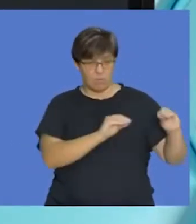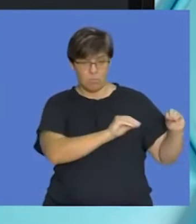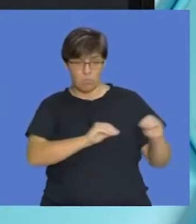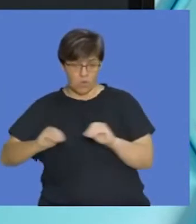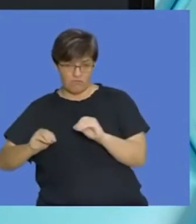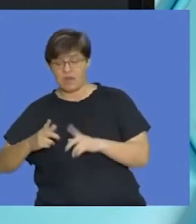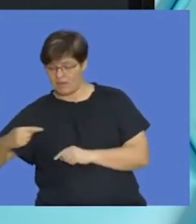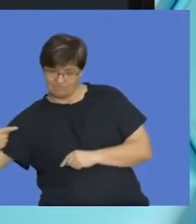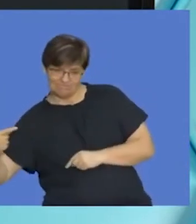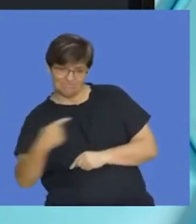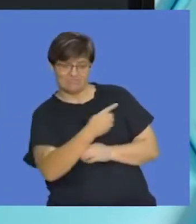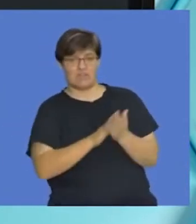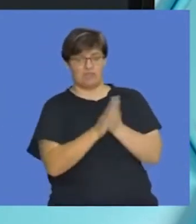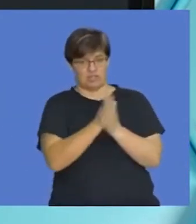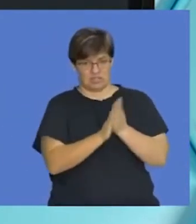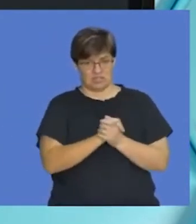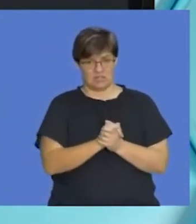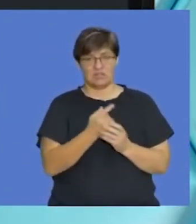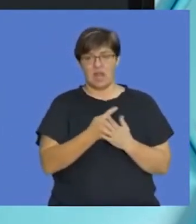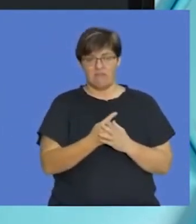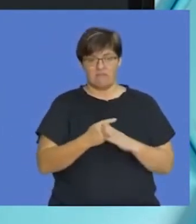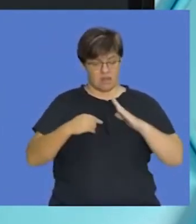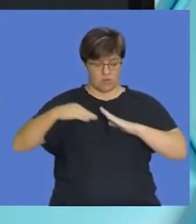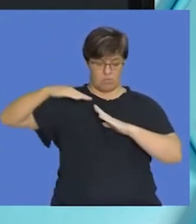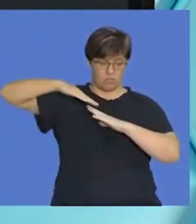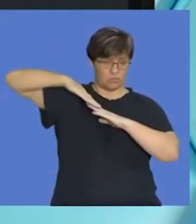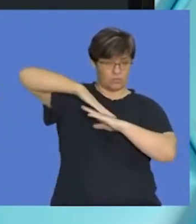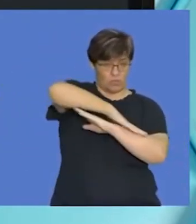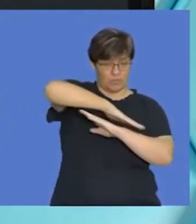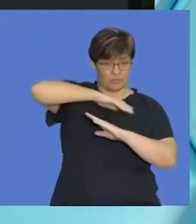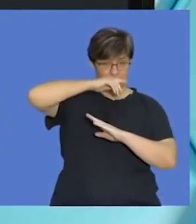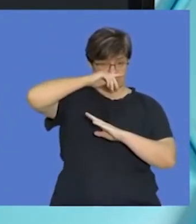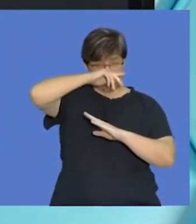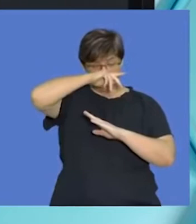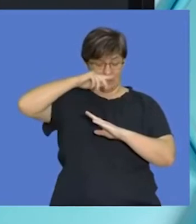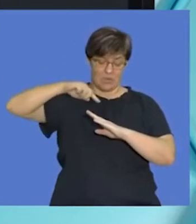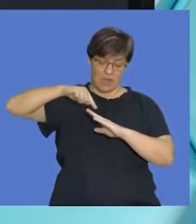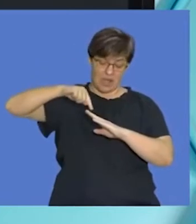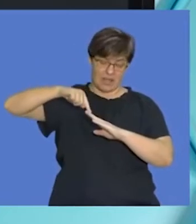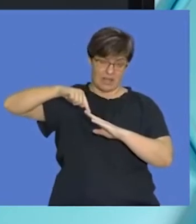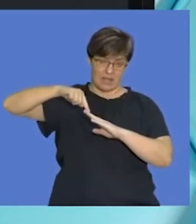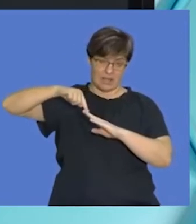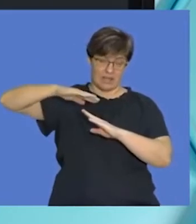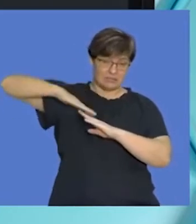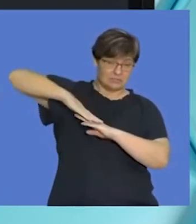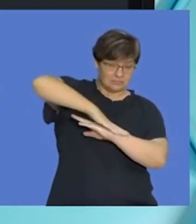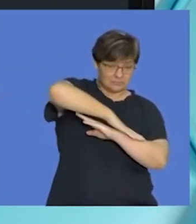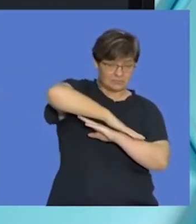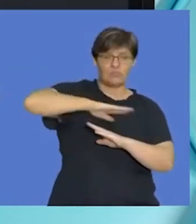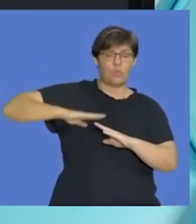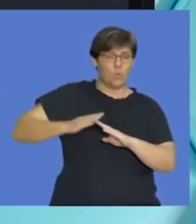the motion. And I see this often, particularly when we've got objects on slopes, okay? Because